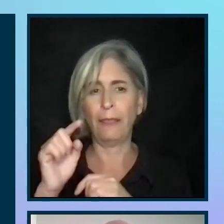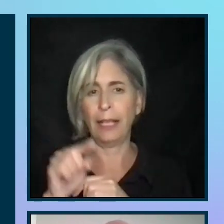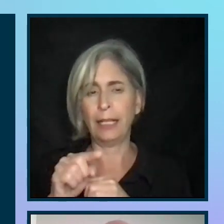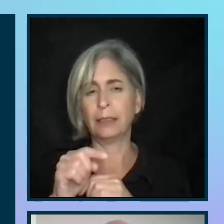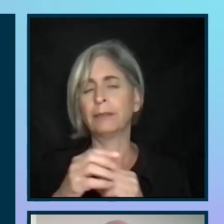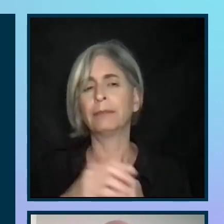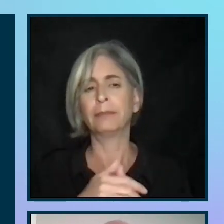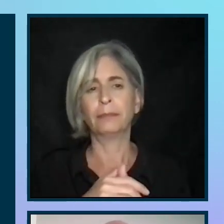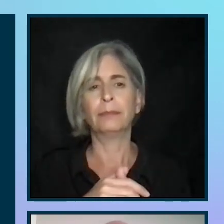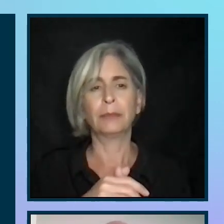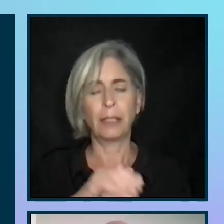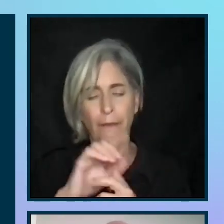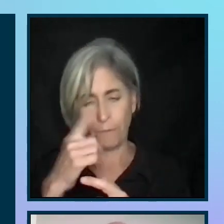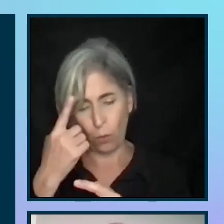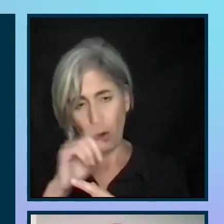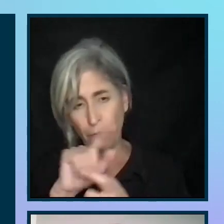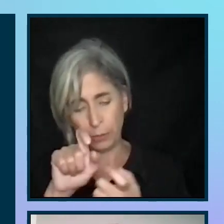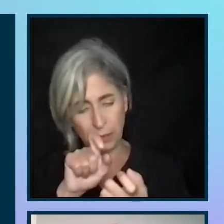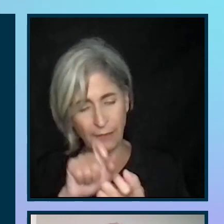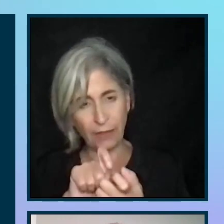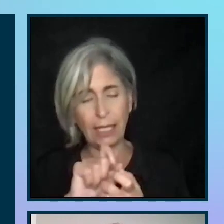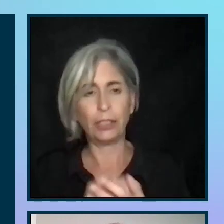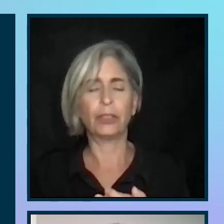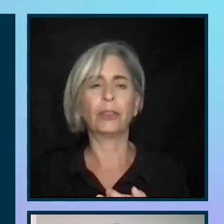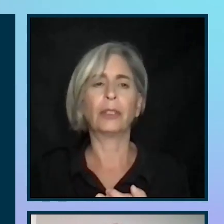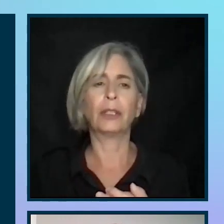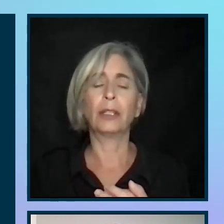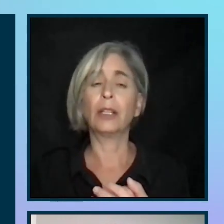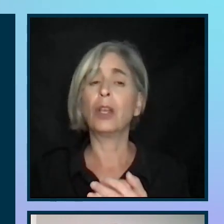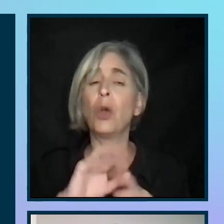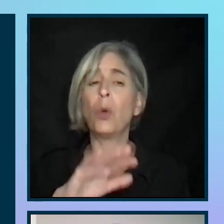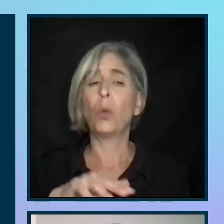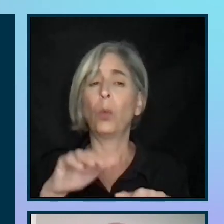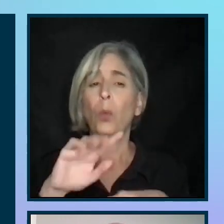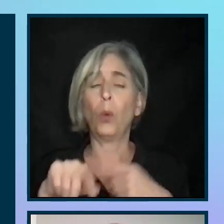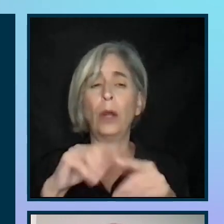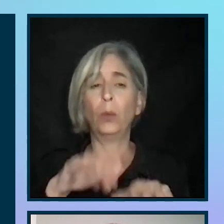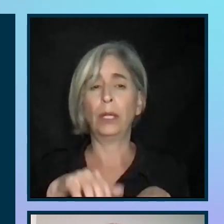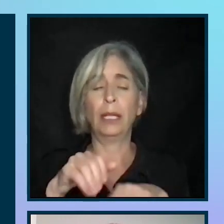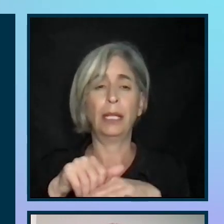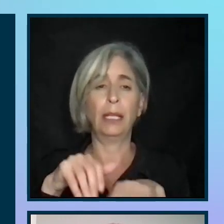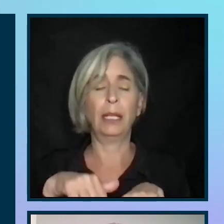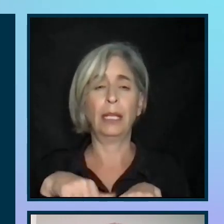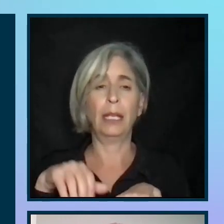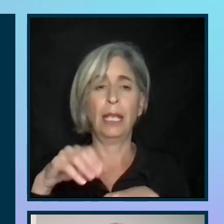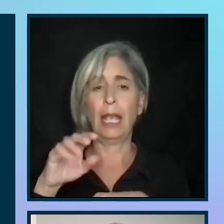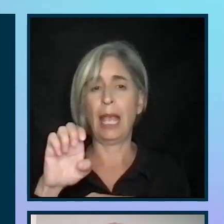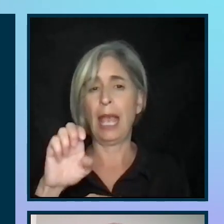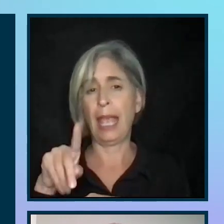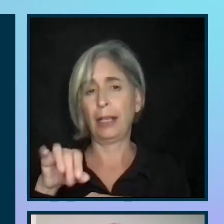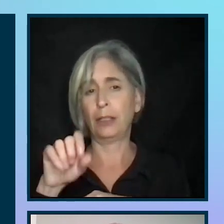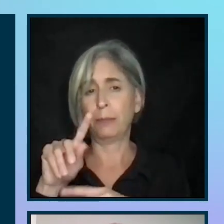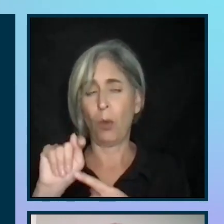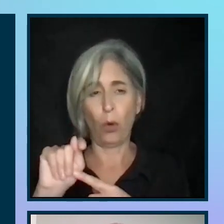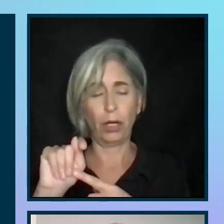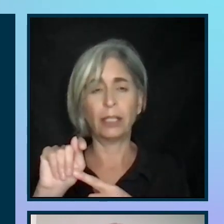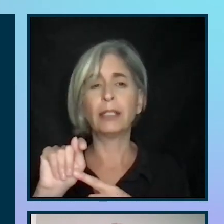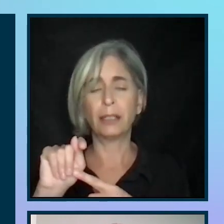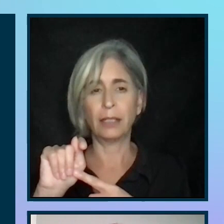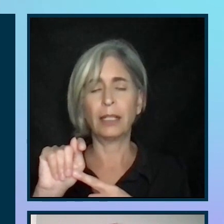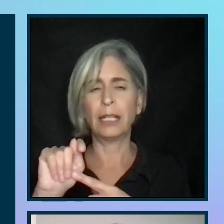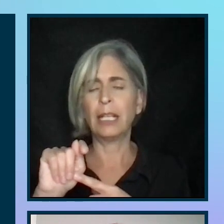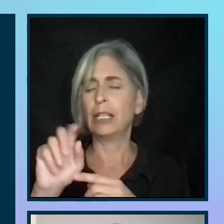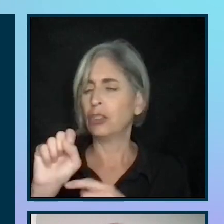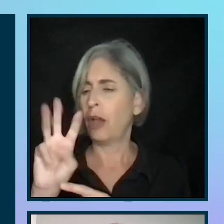objective specifications. When we export to web PDF, it's always an automation process. This is all entirely